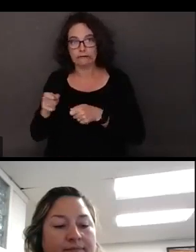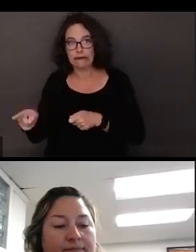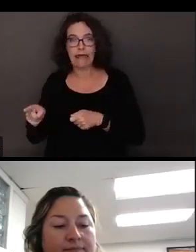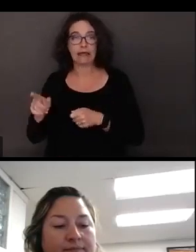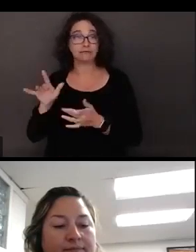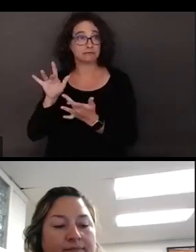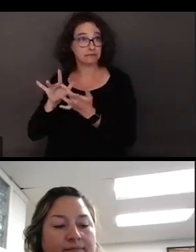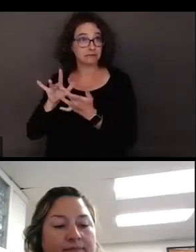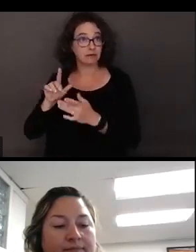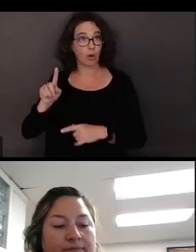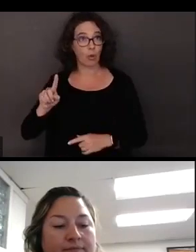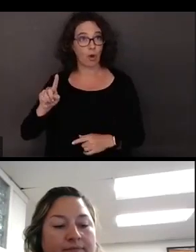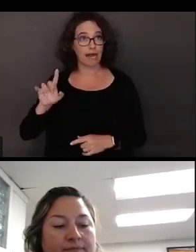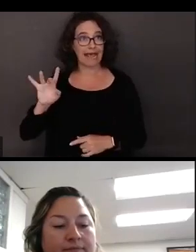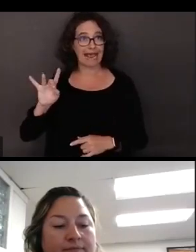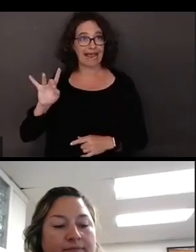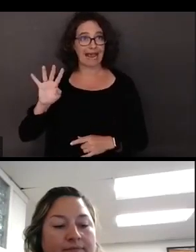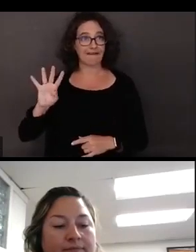at